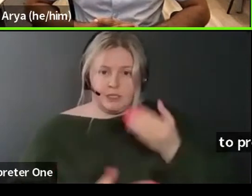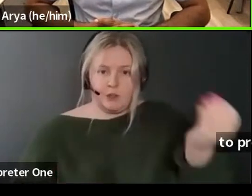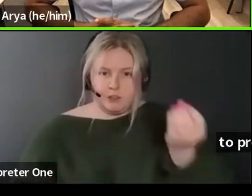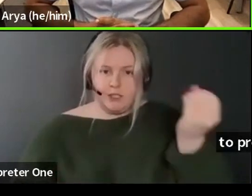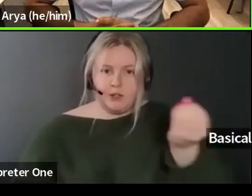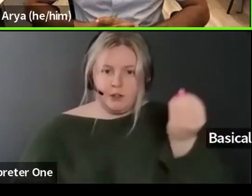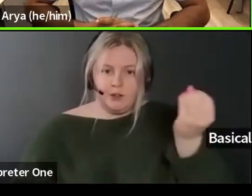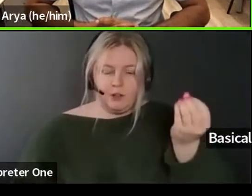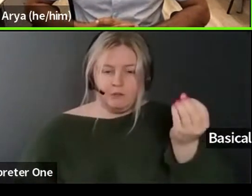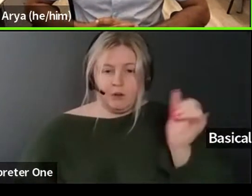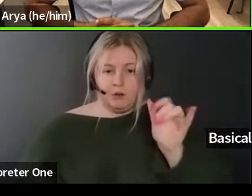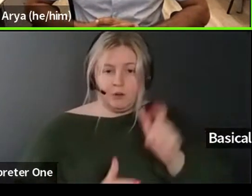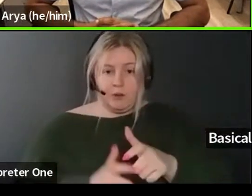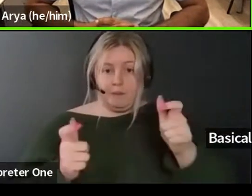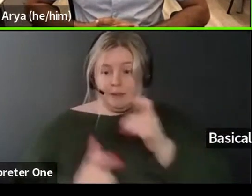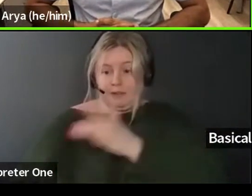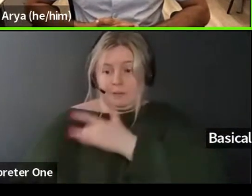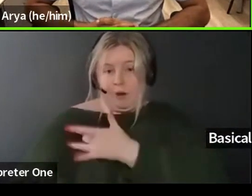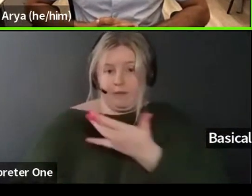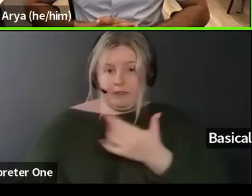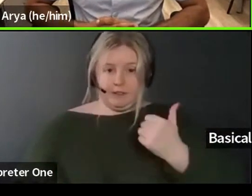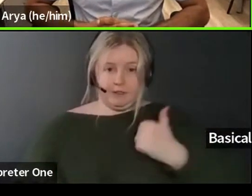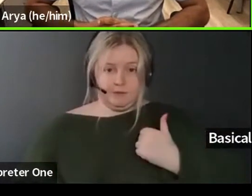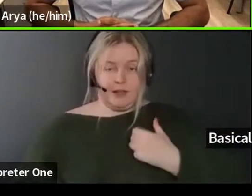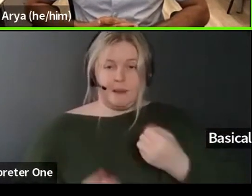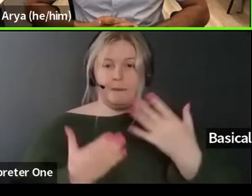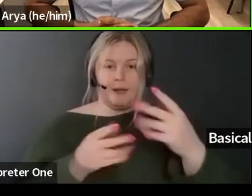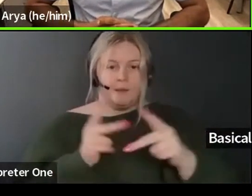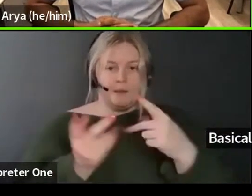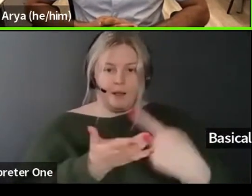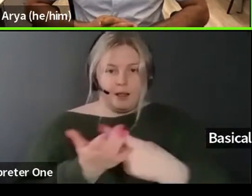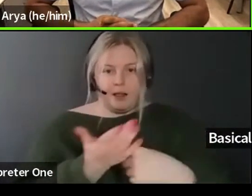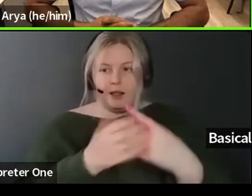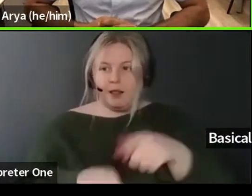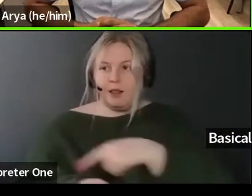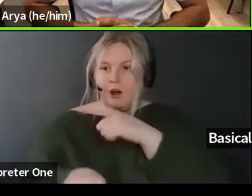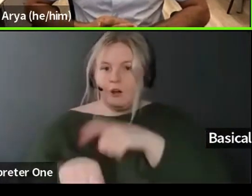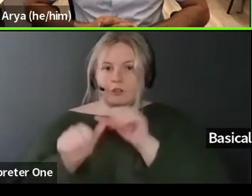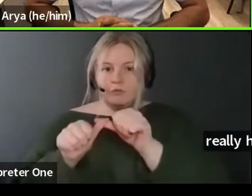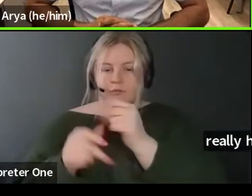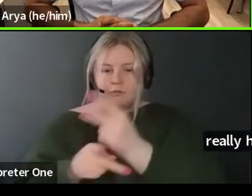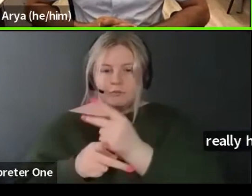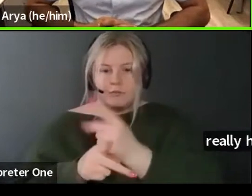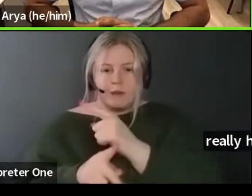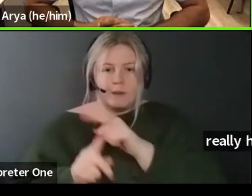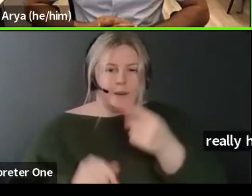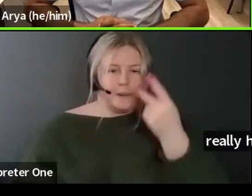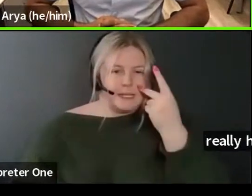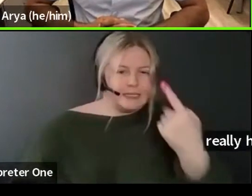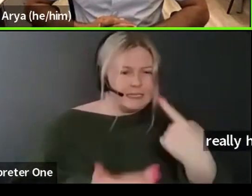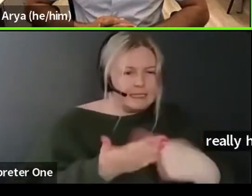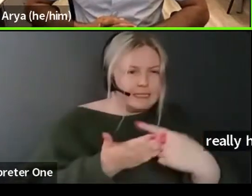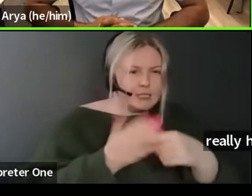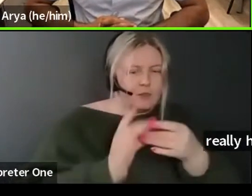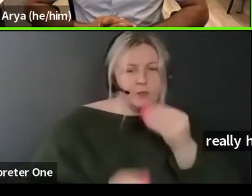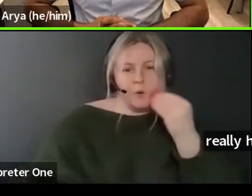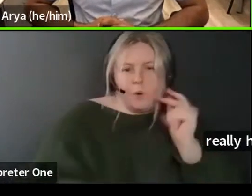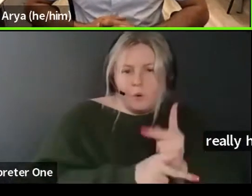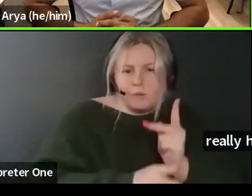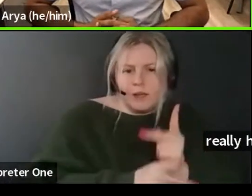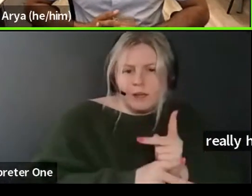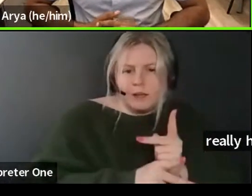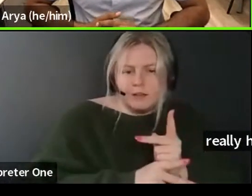largest province in Canada, and many people are talking about long-term care, but I'm seeing very little conversation around home care. I'm seeing